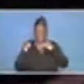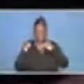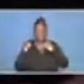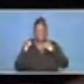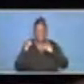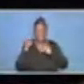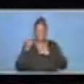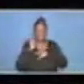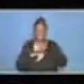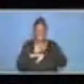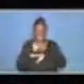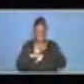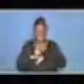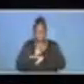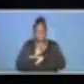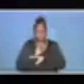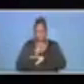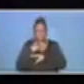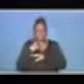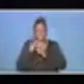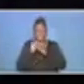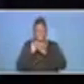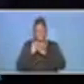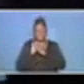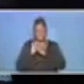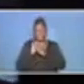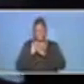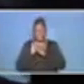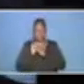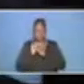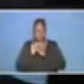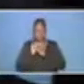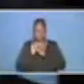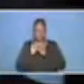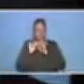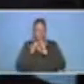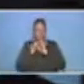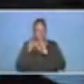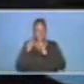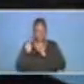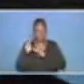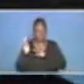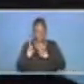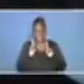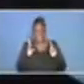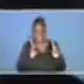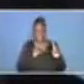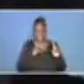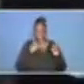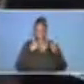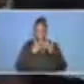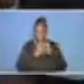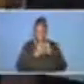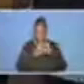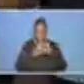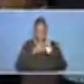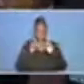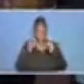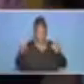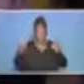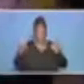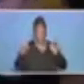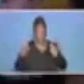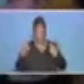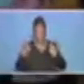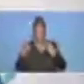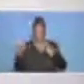not only just Sandals, but for the Bahamas in general. And the plan has been incredibly successful. So business, we're reaping the benefits now, and we're going to continue